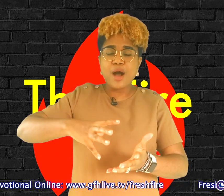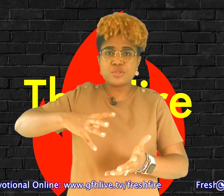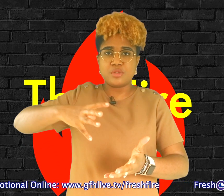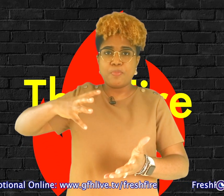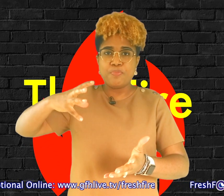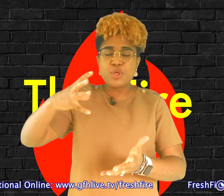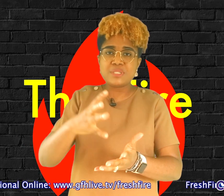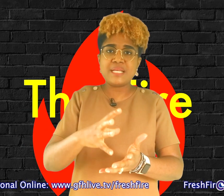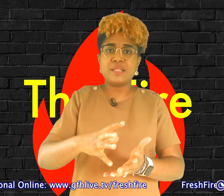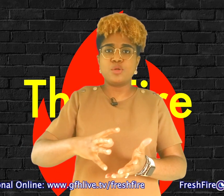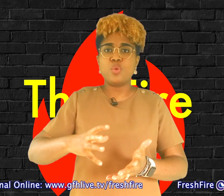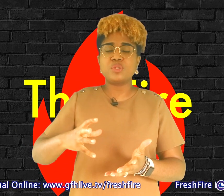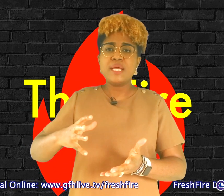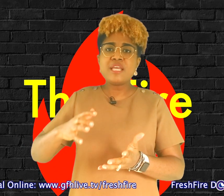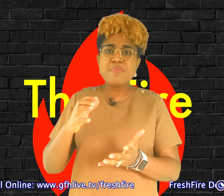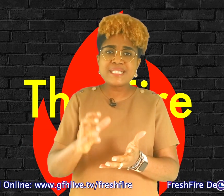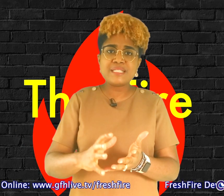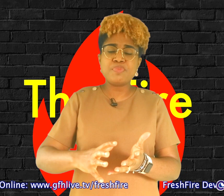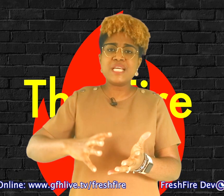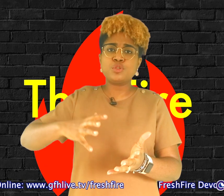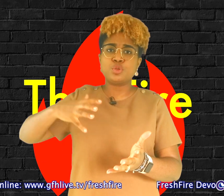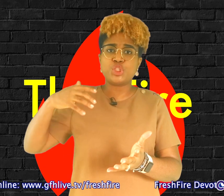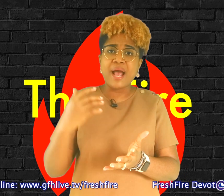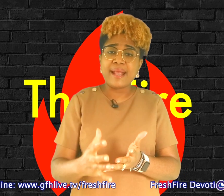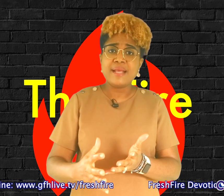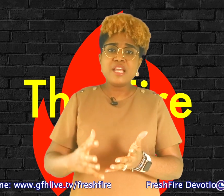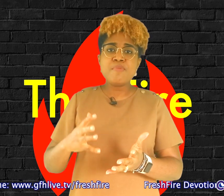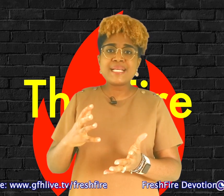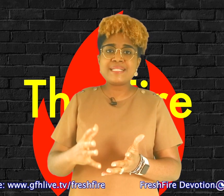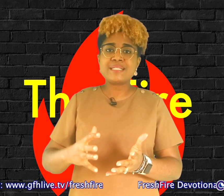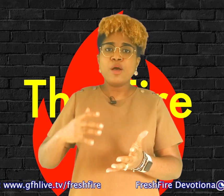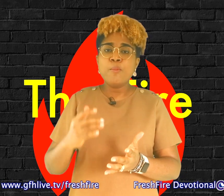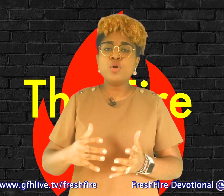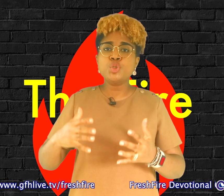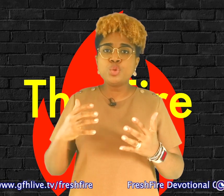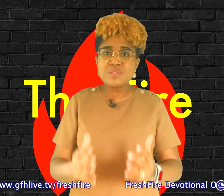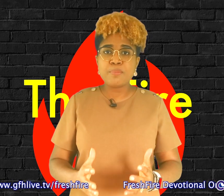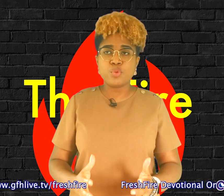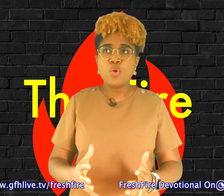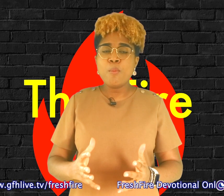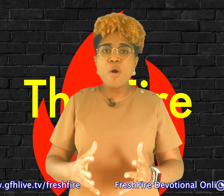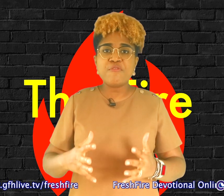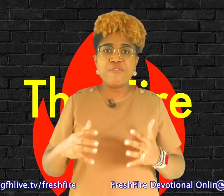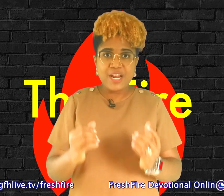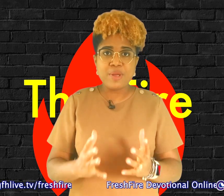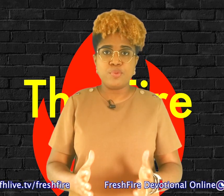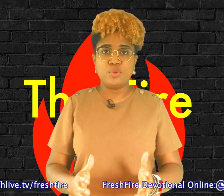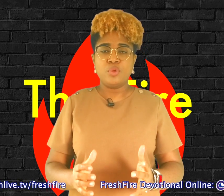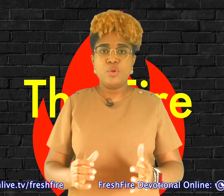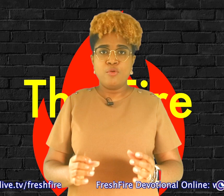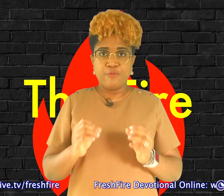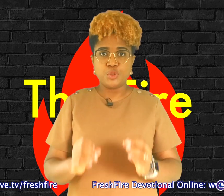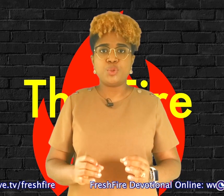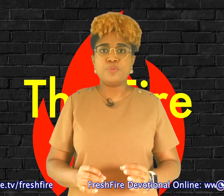brings out the beauty in the gold. It makes it begin to shine. It makes it more usable, more